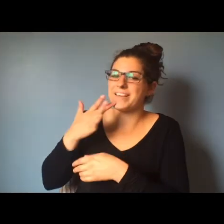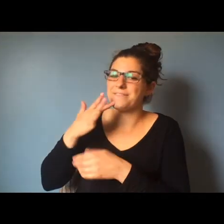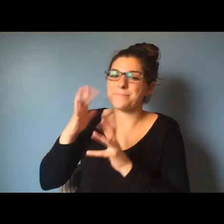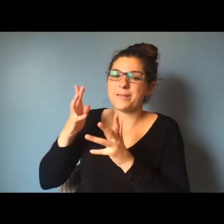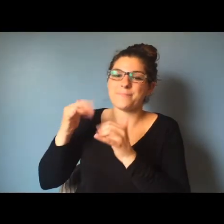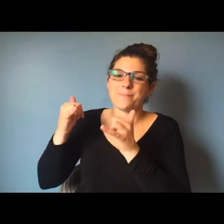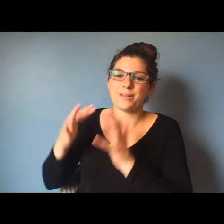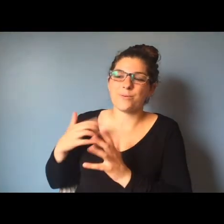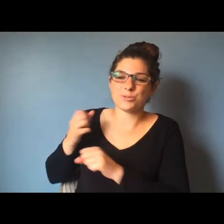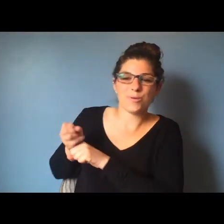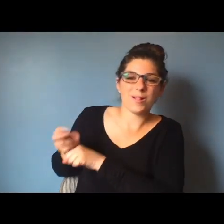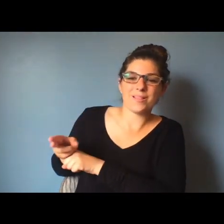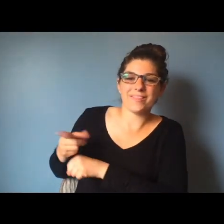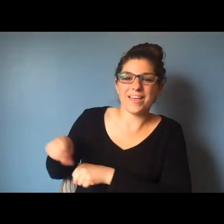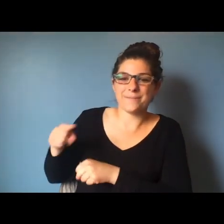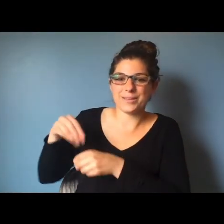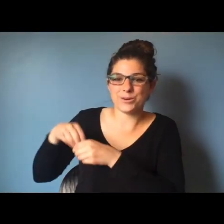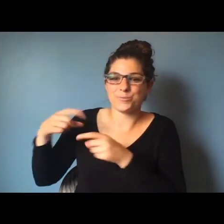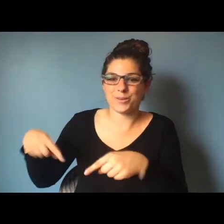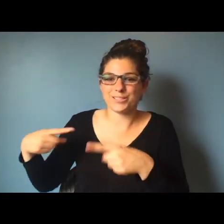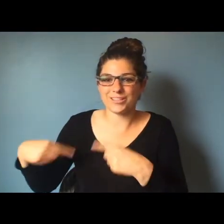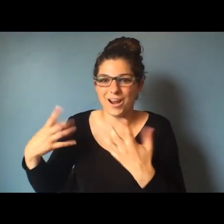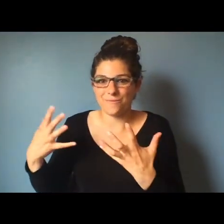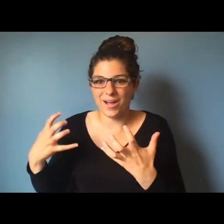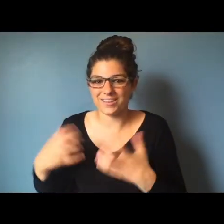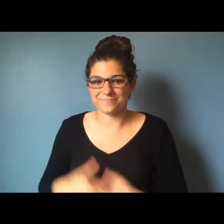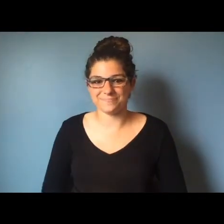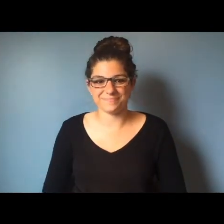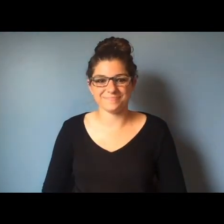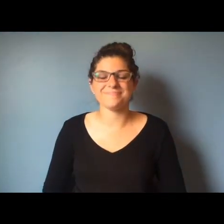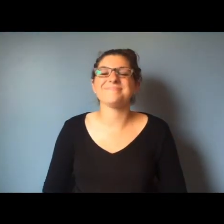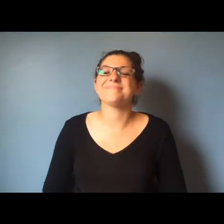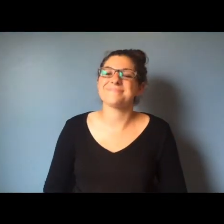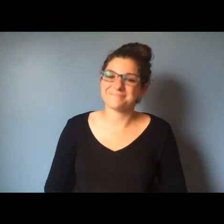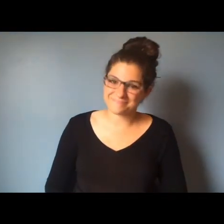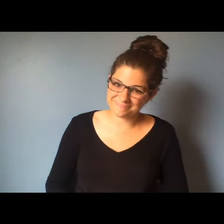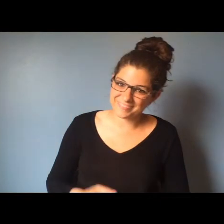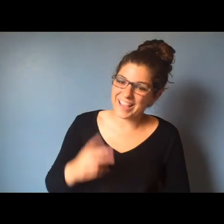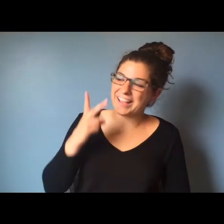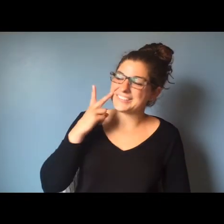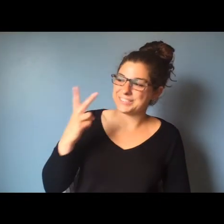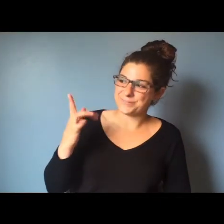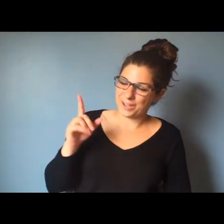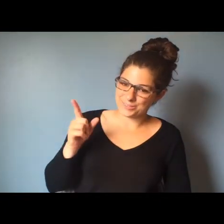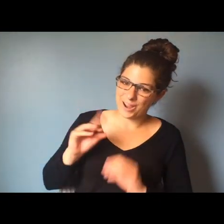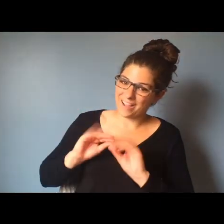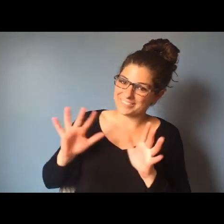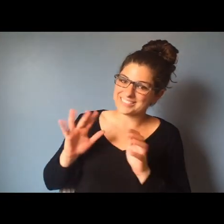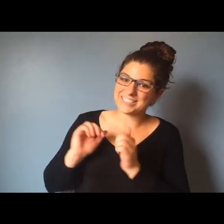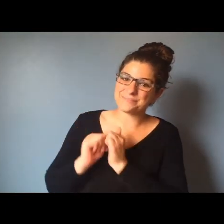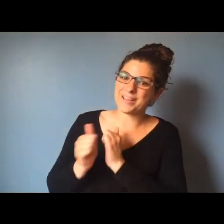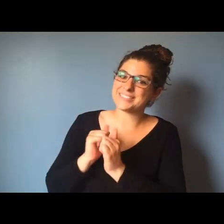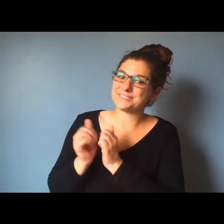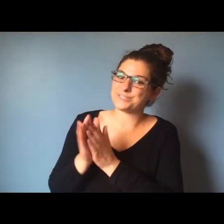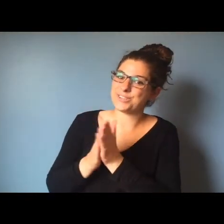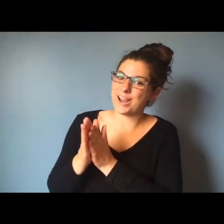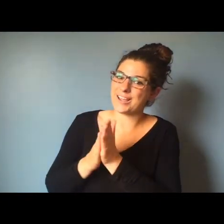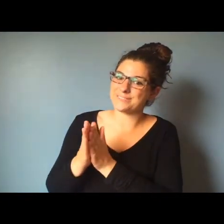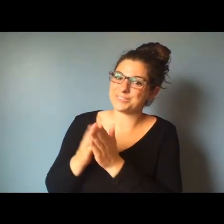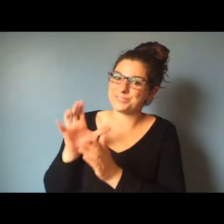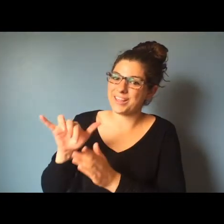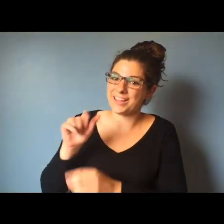I could see wanting that competitive drive to be able to do that